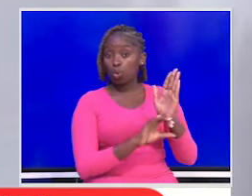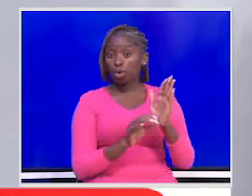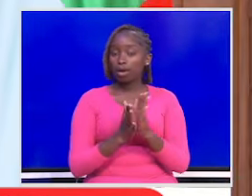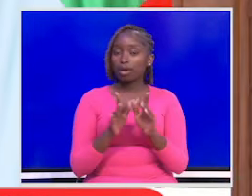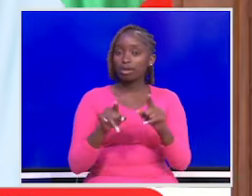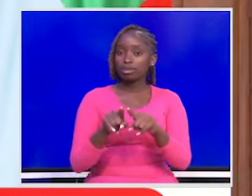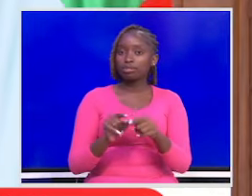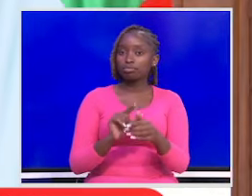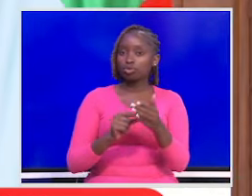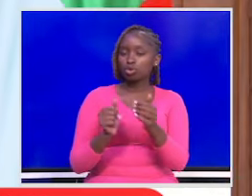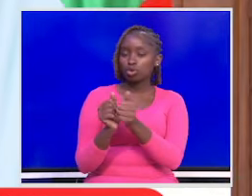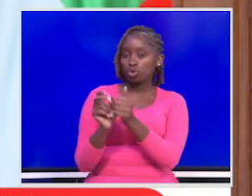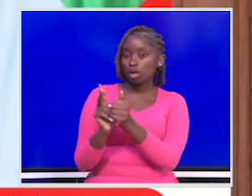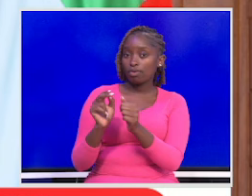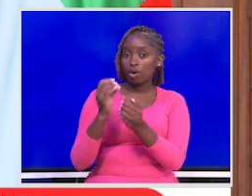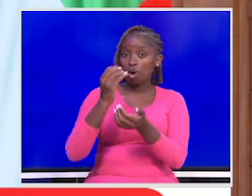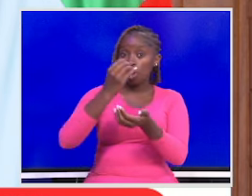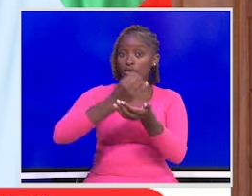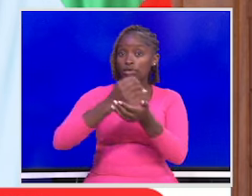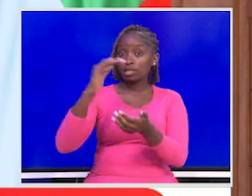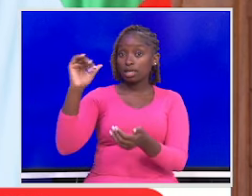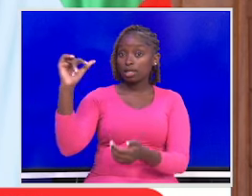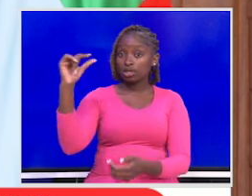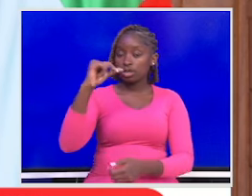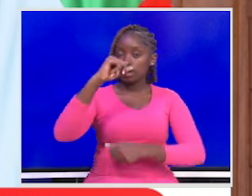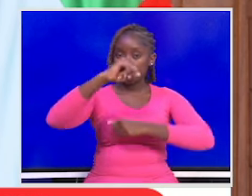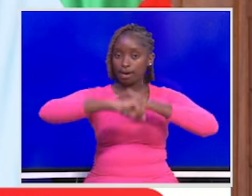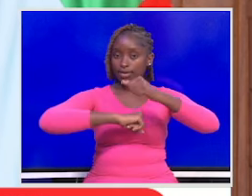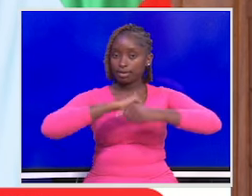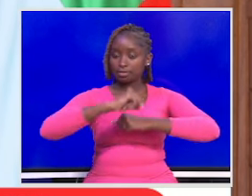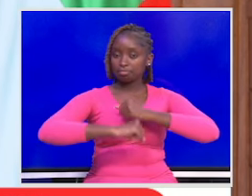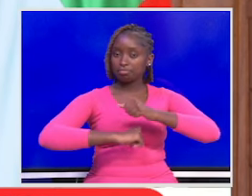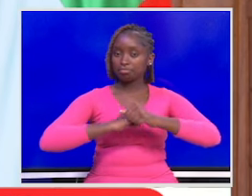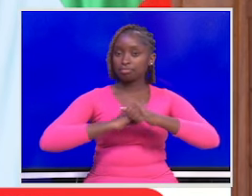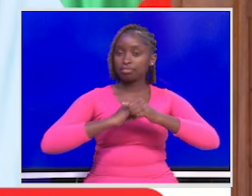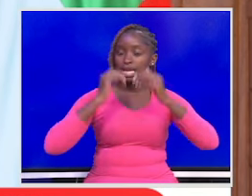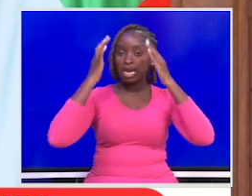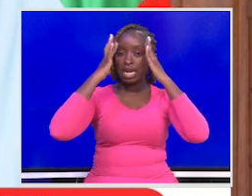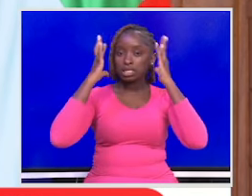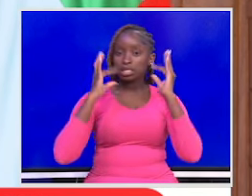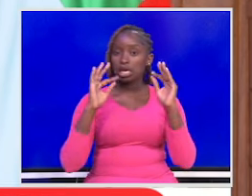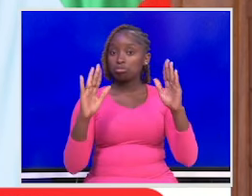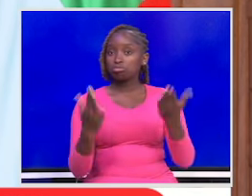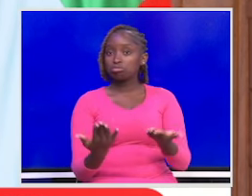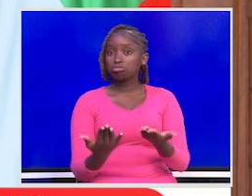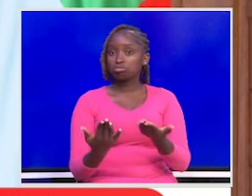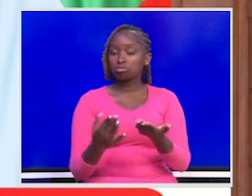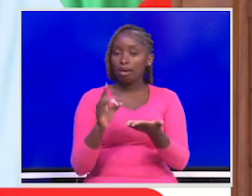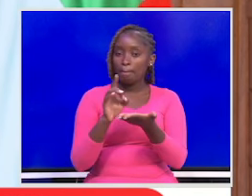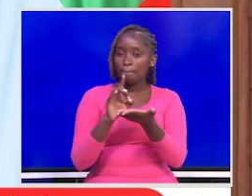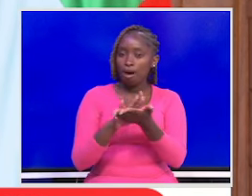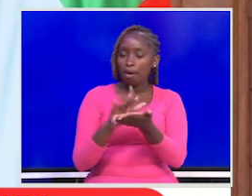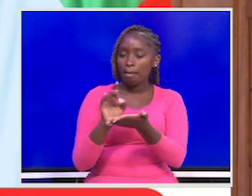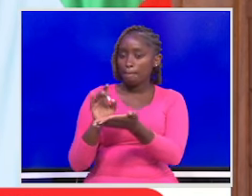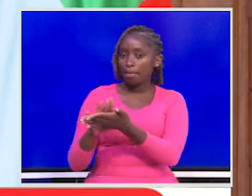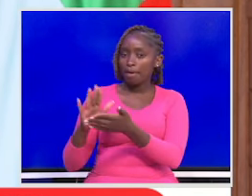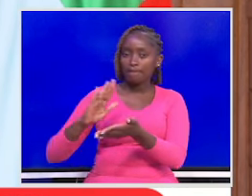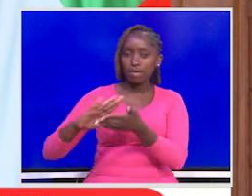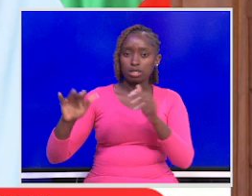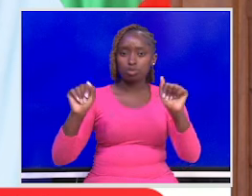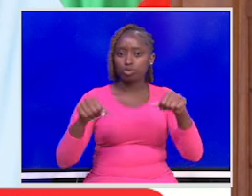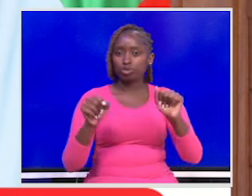Section 12 of the Office of the Attorney General's Act, decided to dismiss with immediate